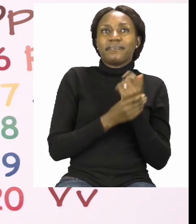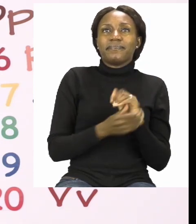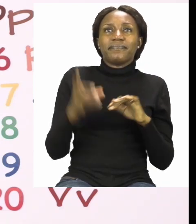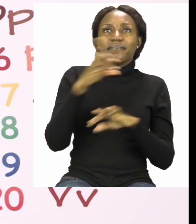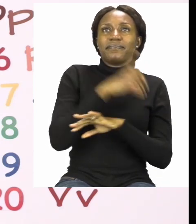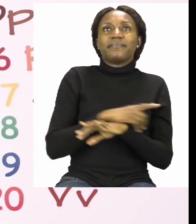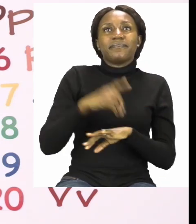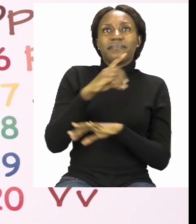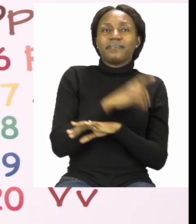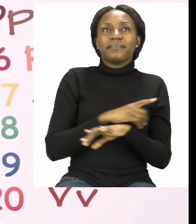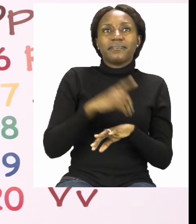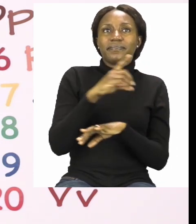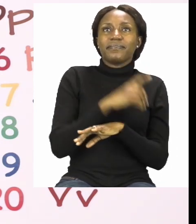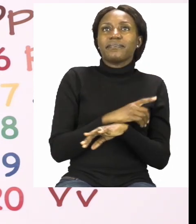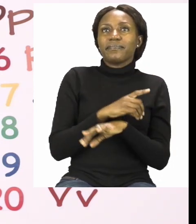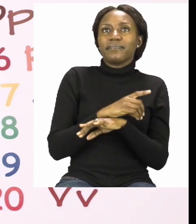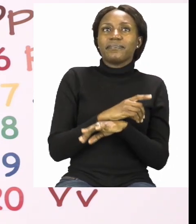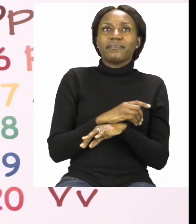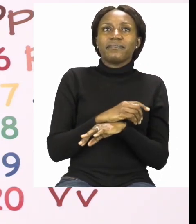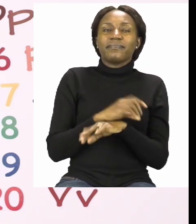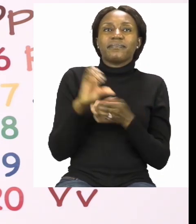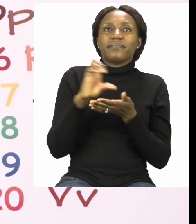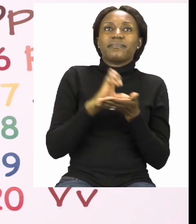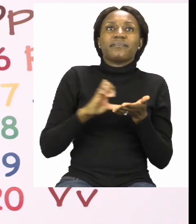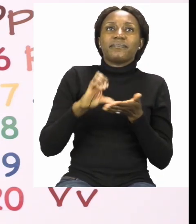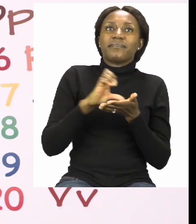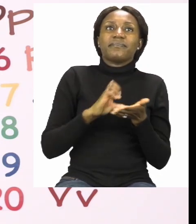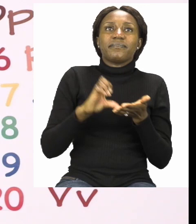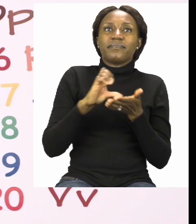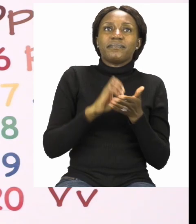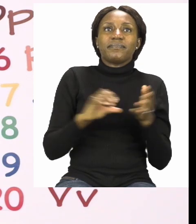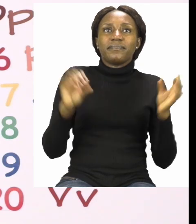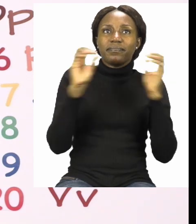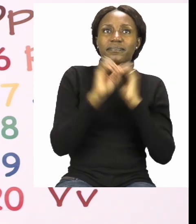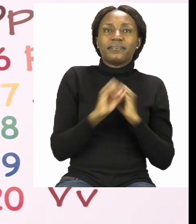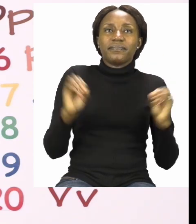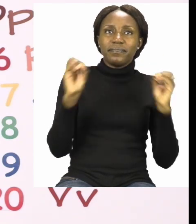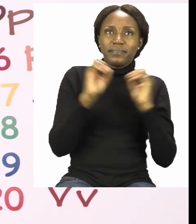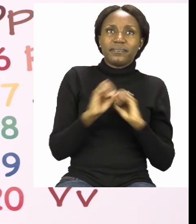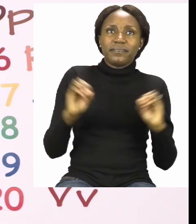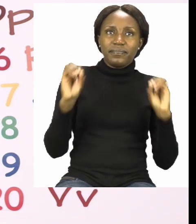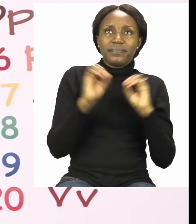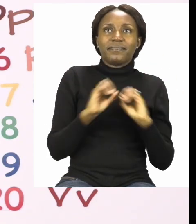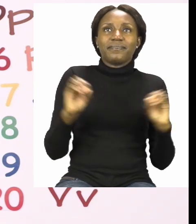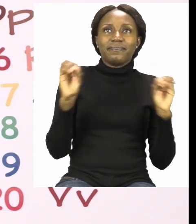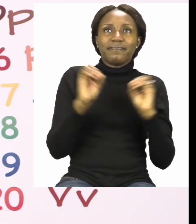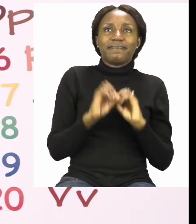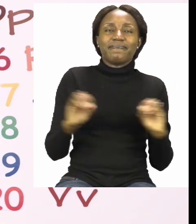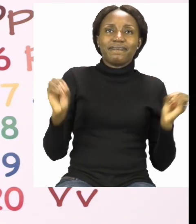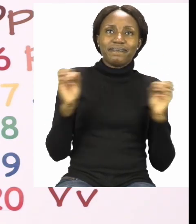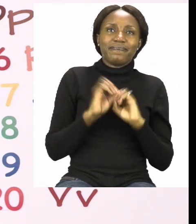Sanitize every day so the germs can stay